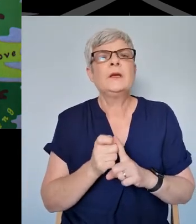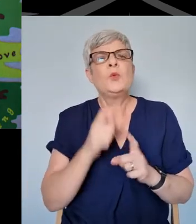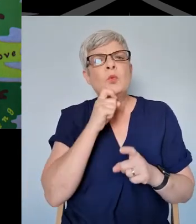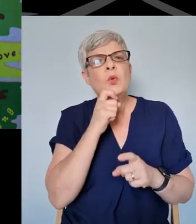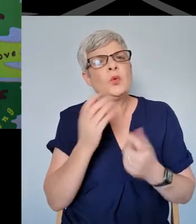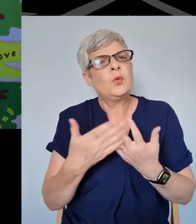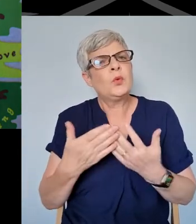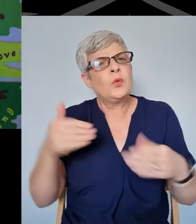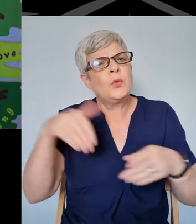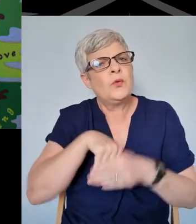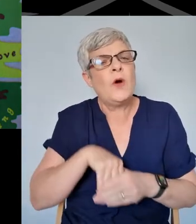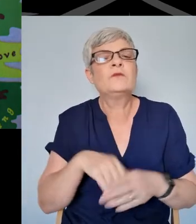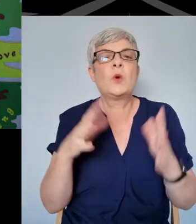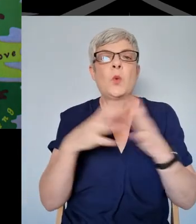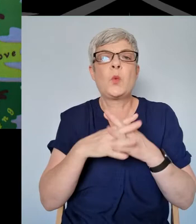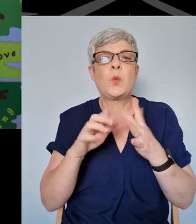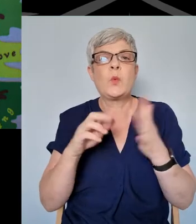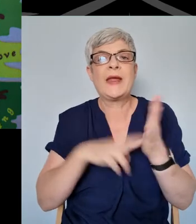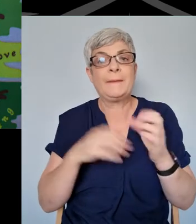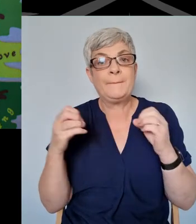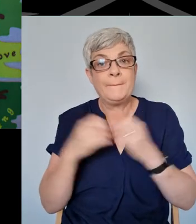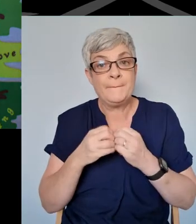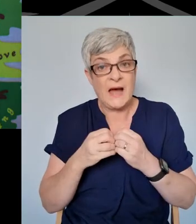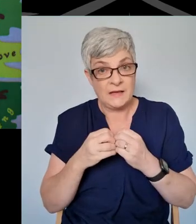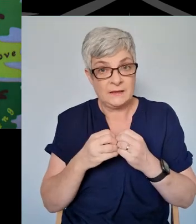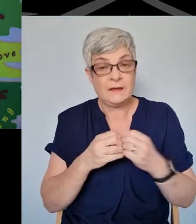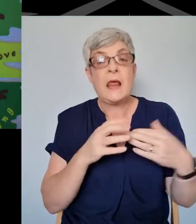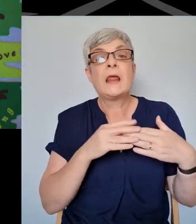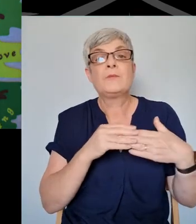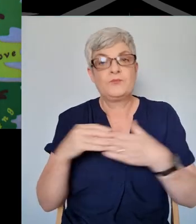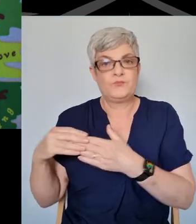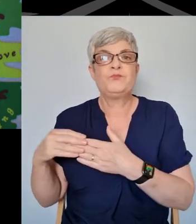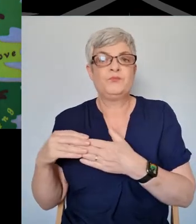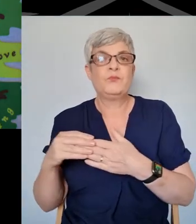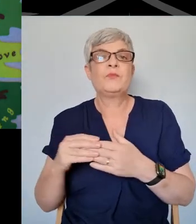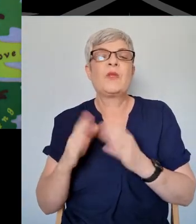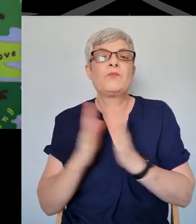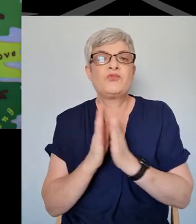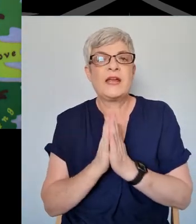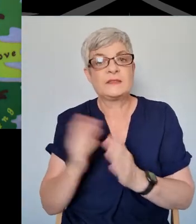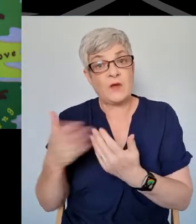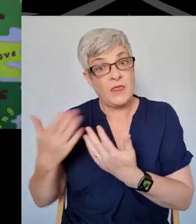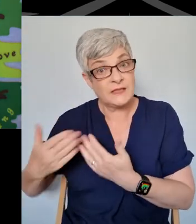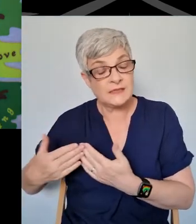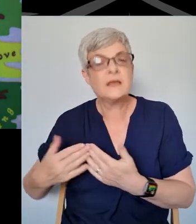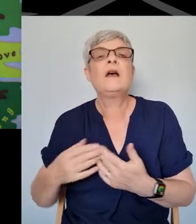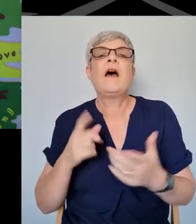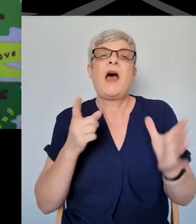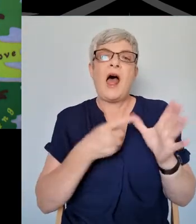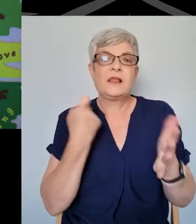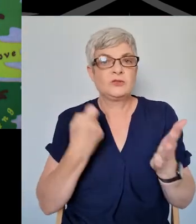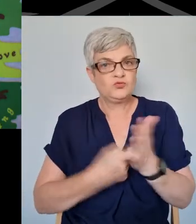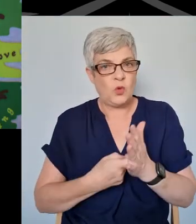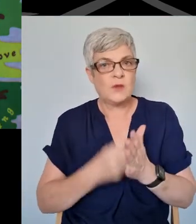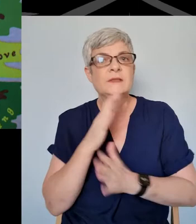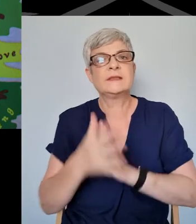part in the service, Wynne Badden will be leading us in our prayers for others, and it's St. Alison Ross who's doing the signing this week.